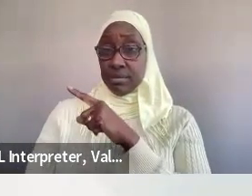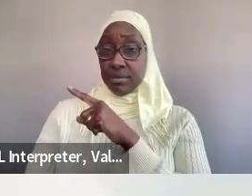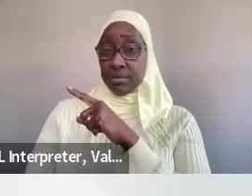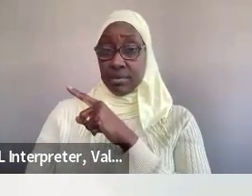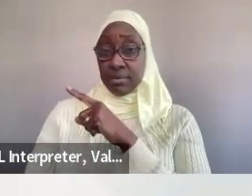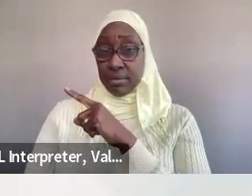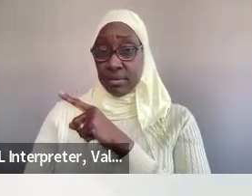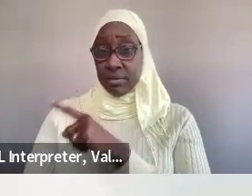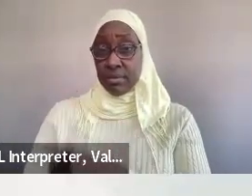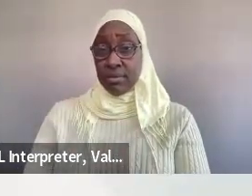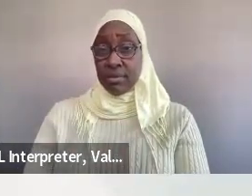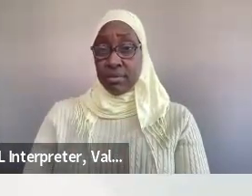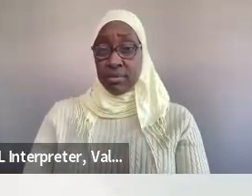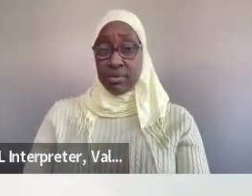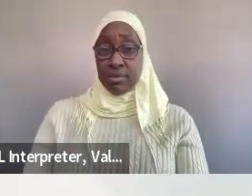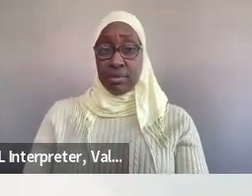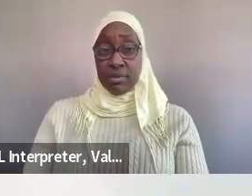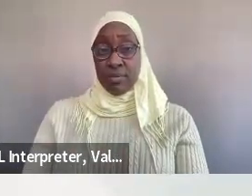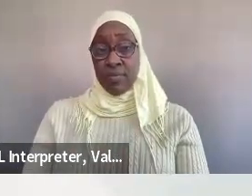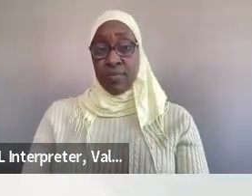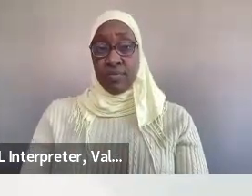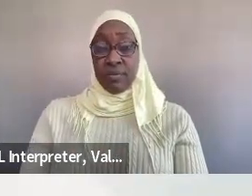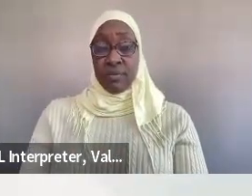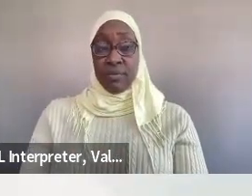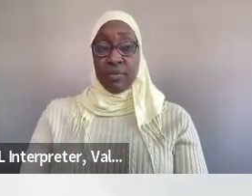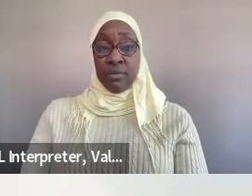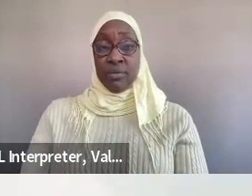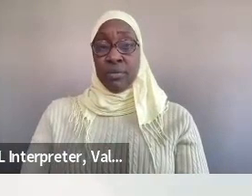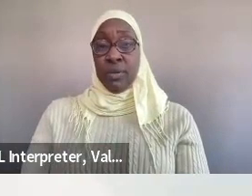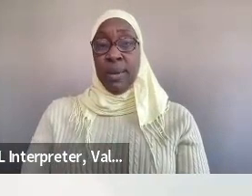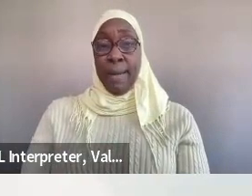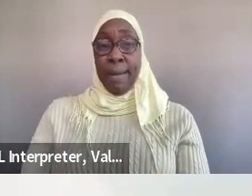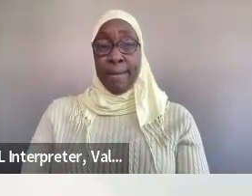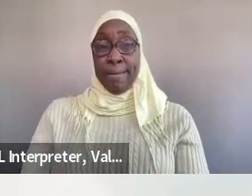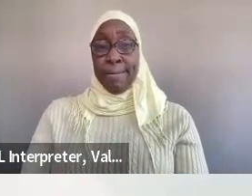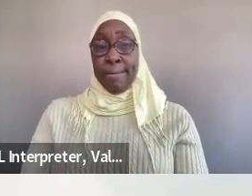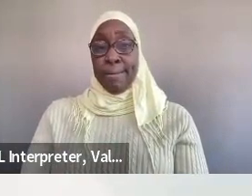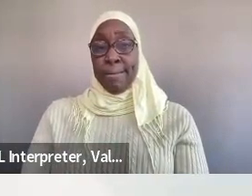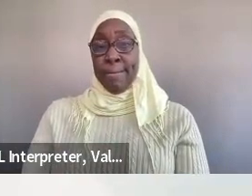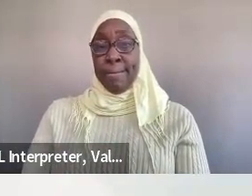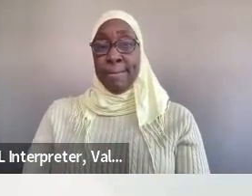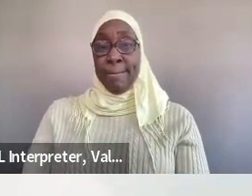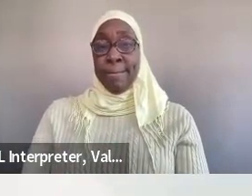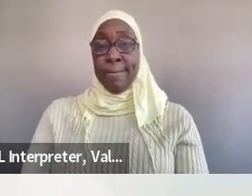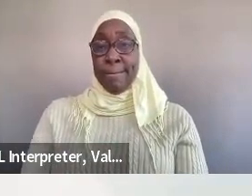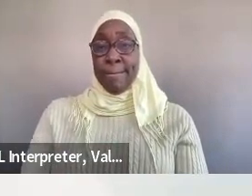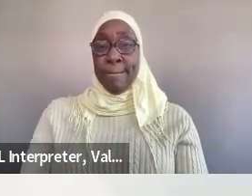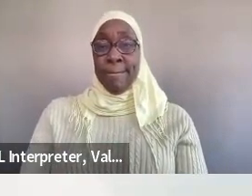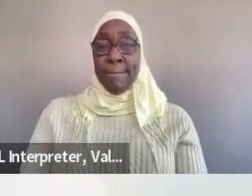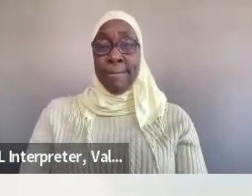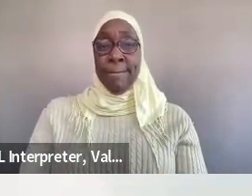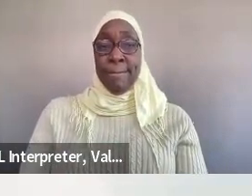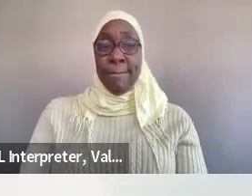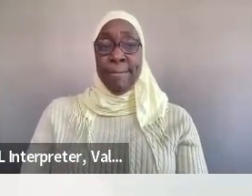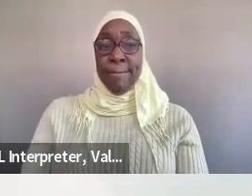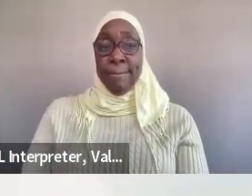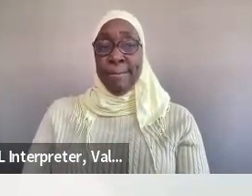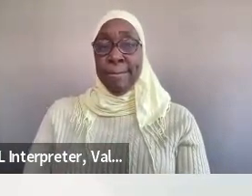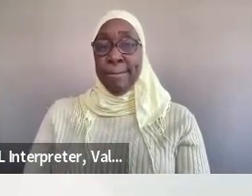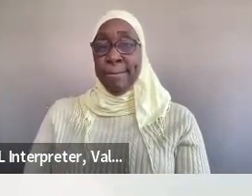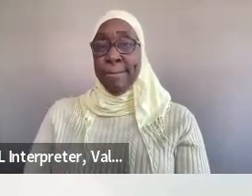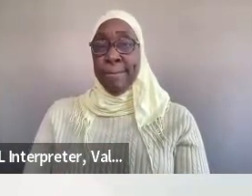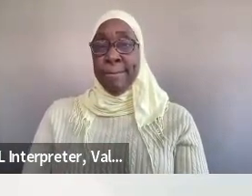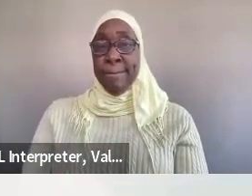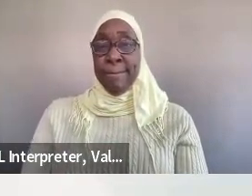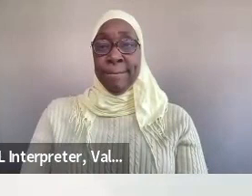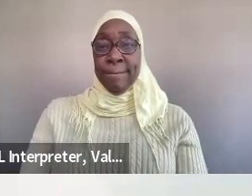a cultural shift towards inclusivity at Northeastern University and build a supportive community for members with disabilities and